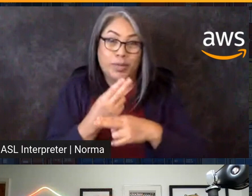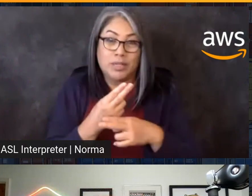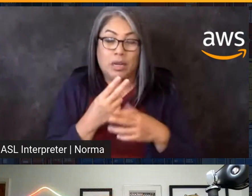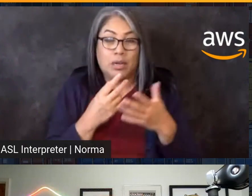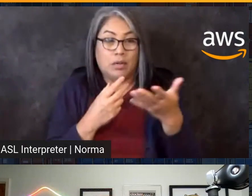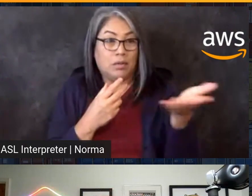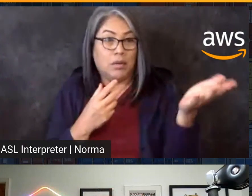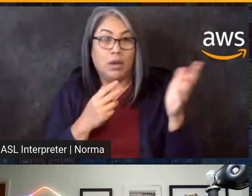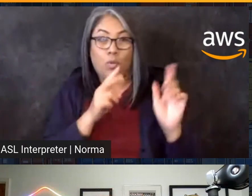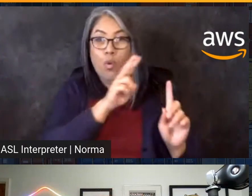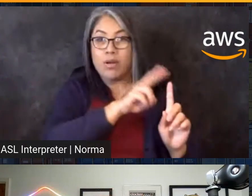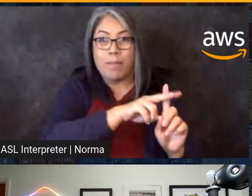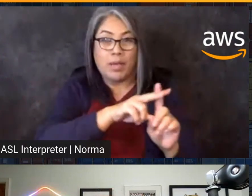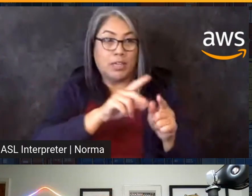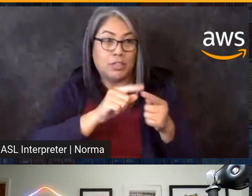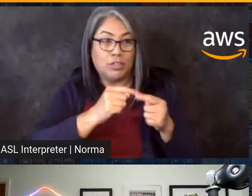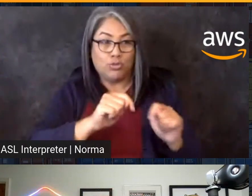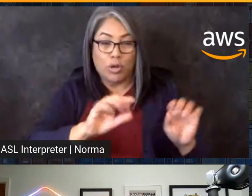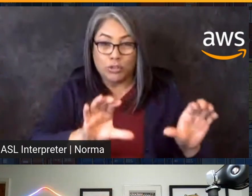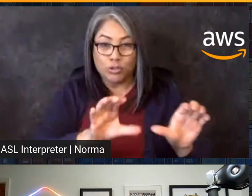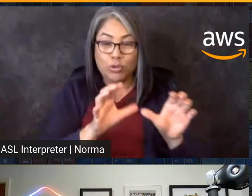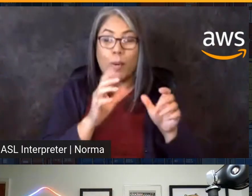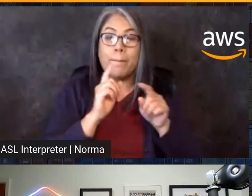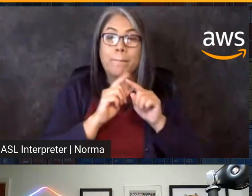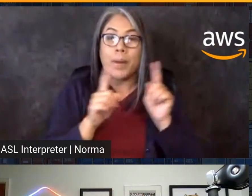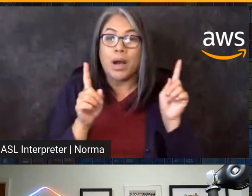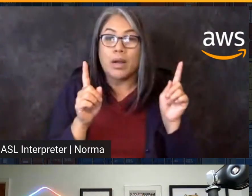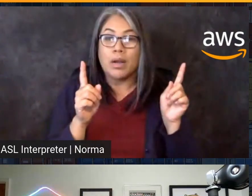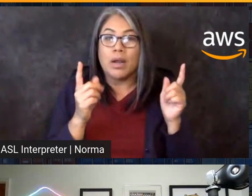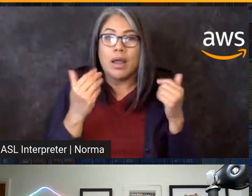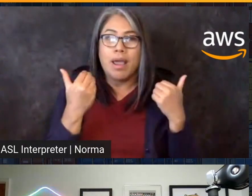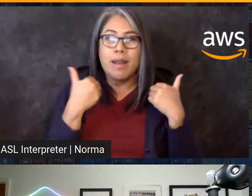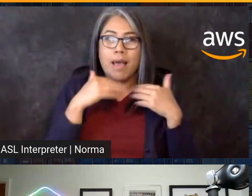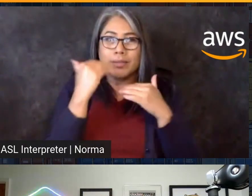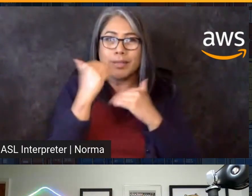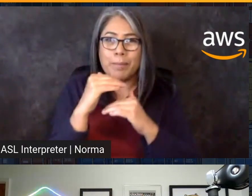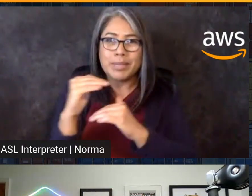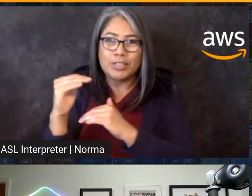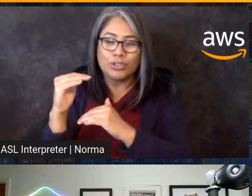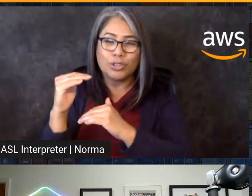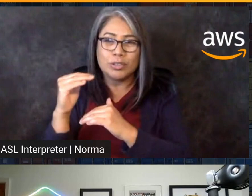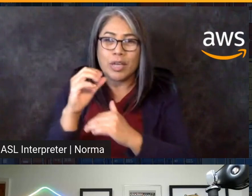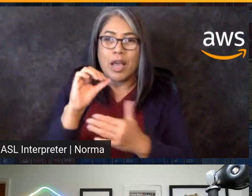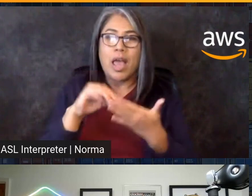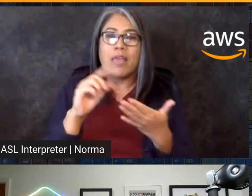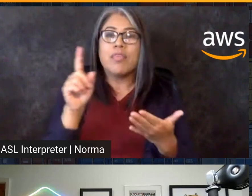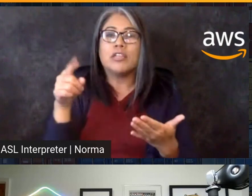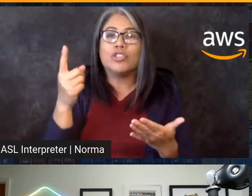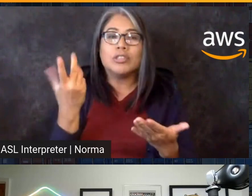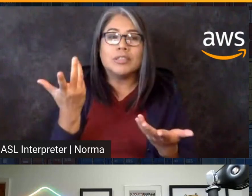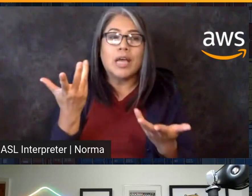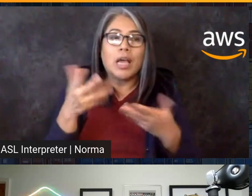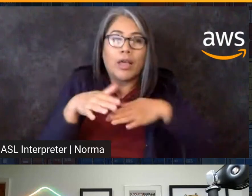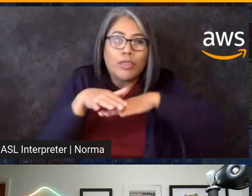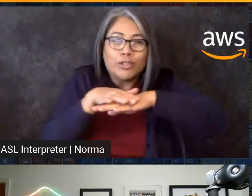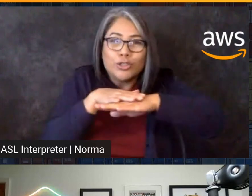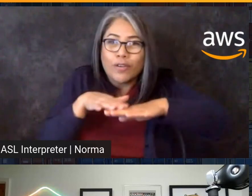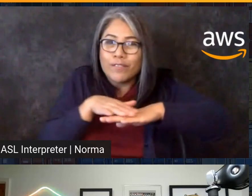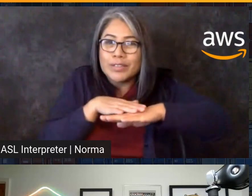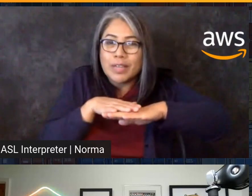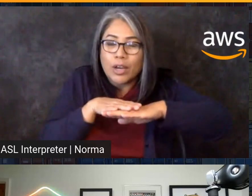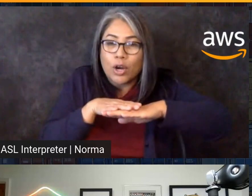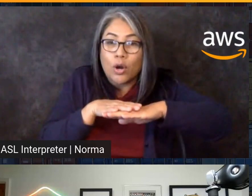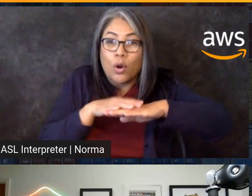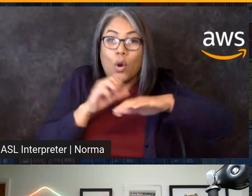do. But it has limitations. And that's just like the surface layer. We can hook eBPF